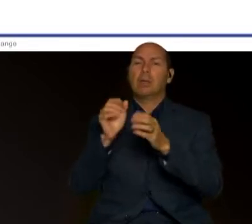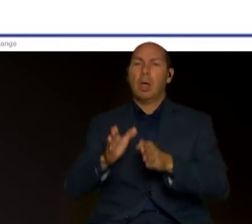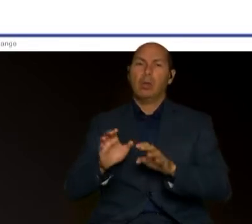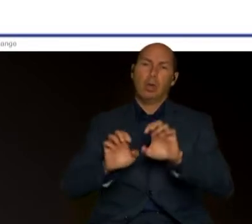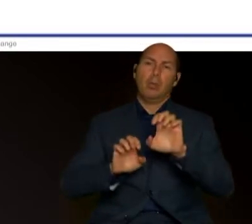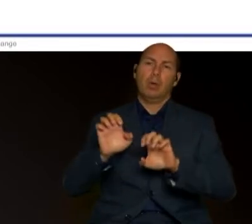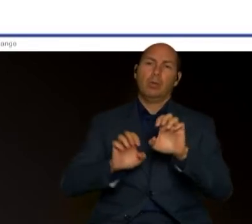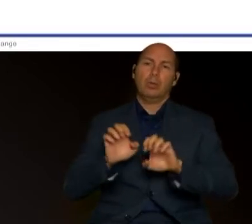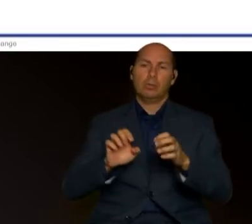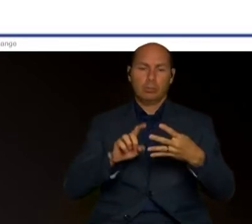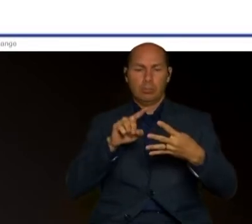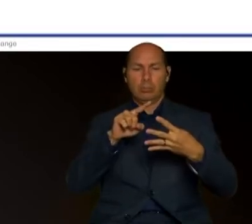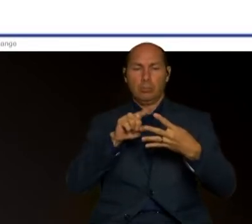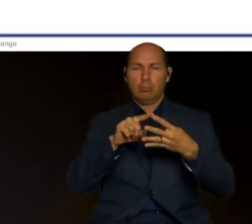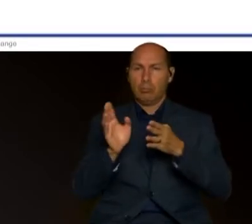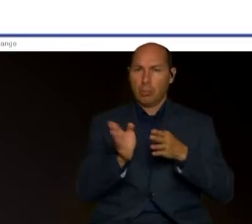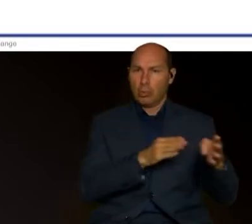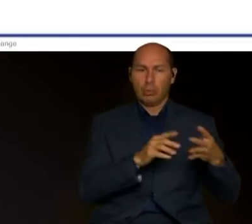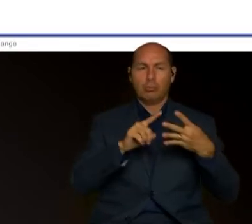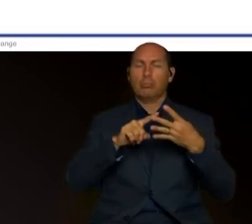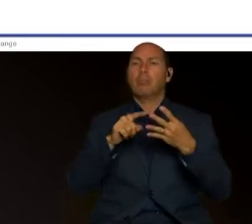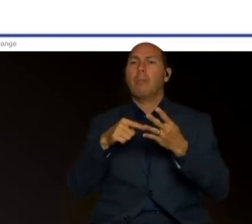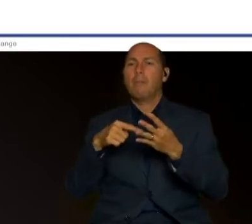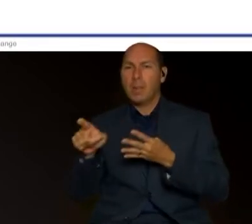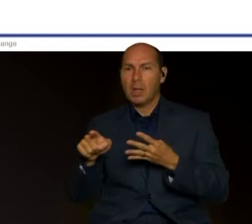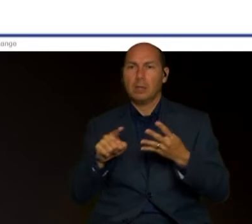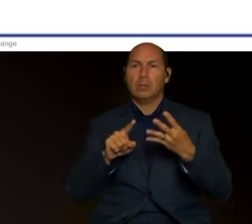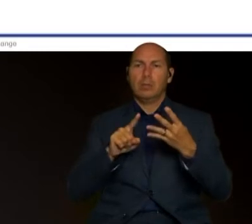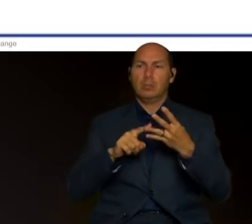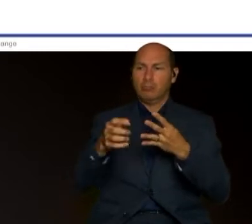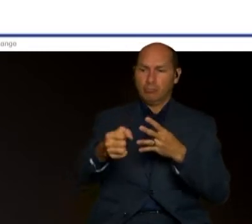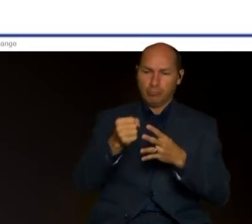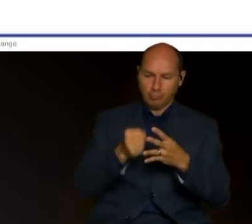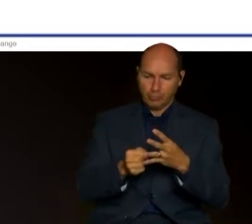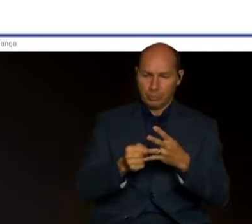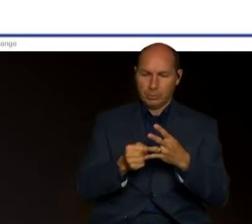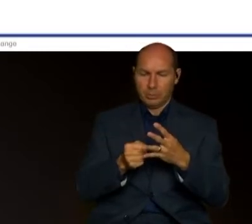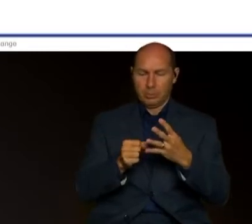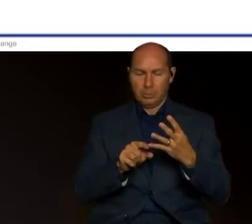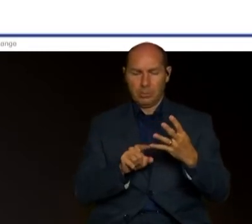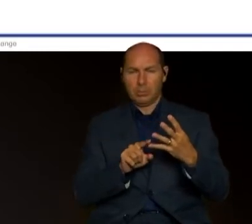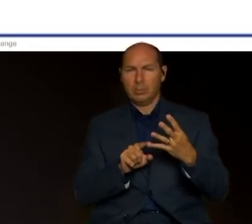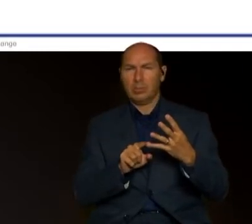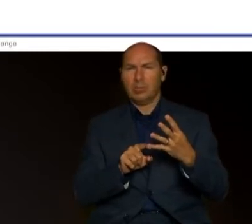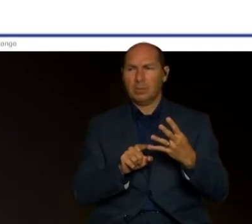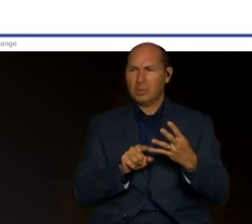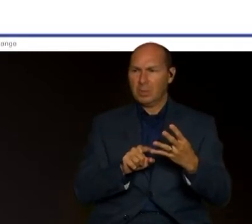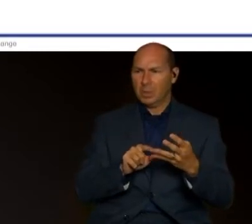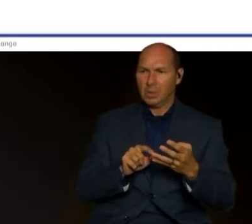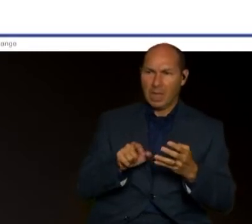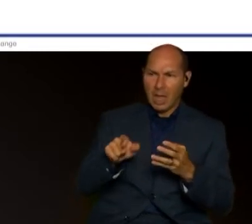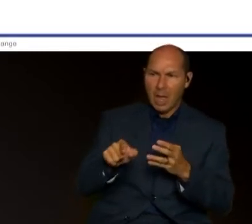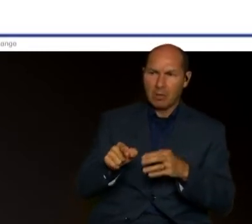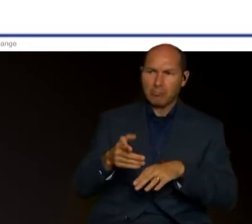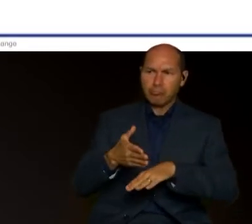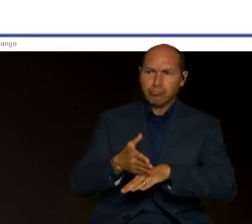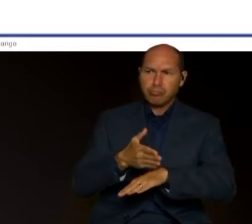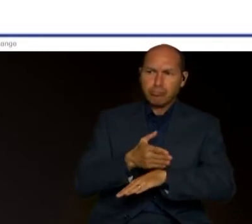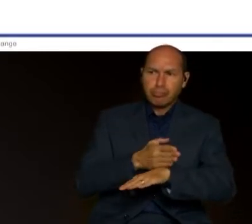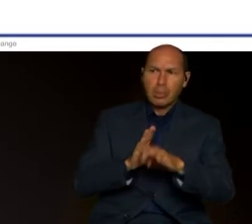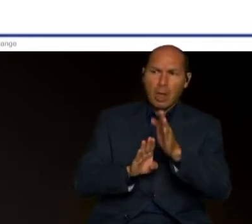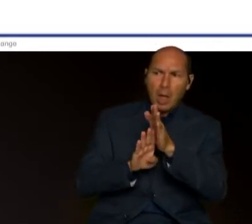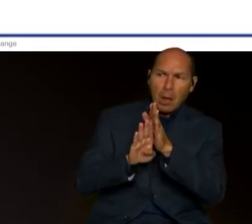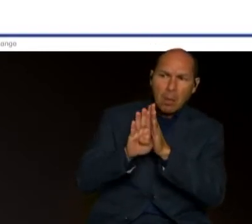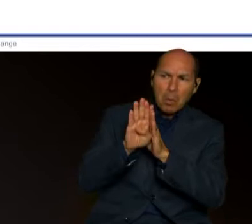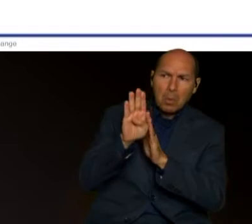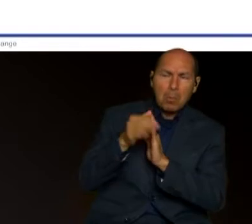and salaries and placement, but they don't have a way to make sure that the employee can continue to grow